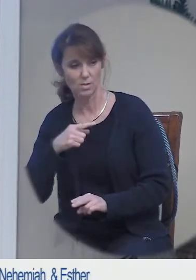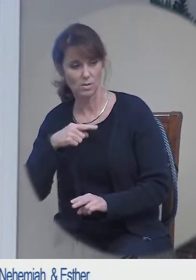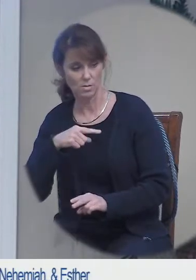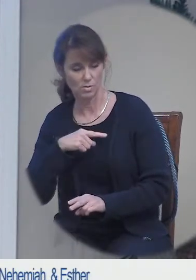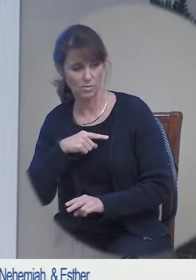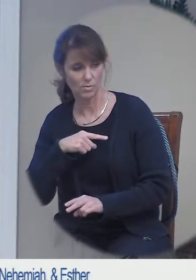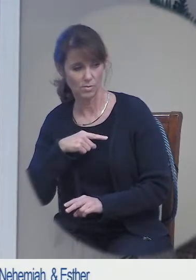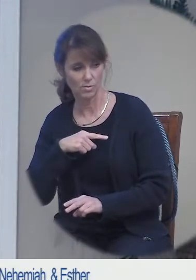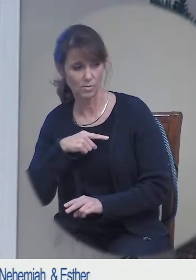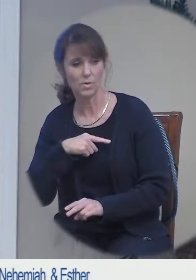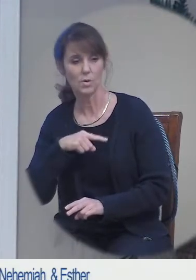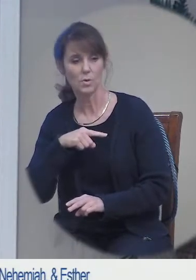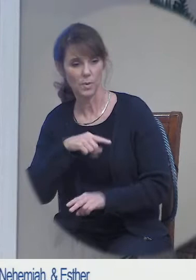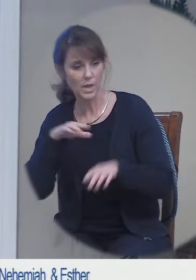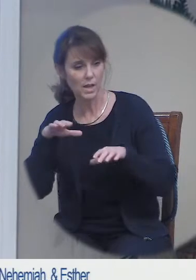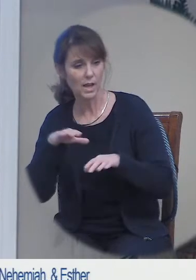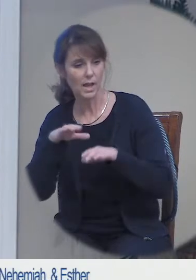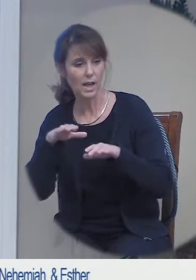have